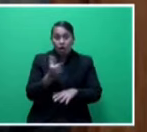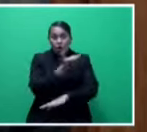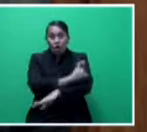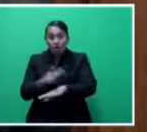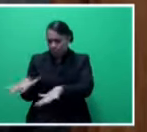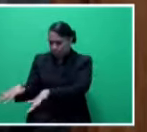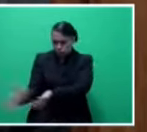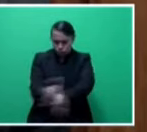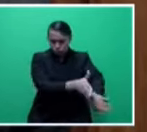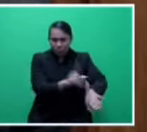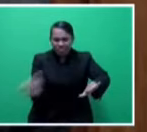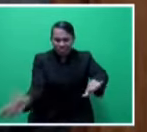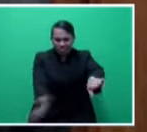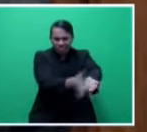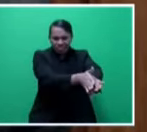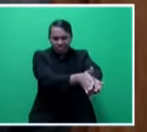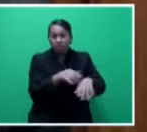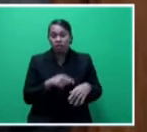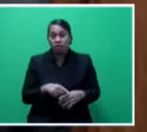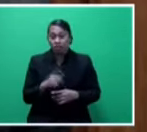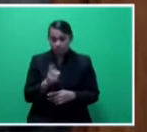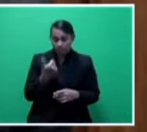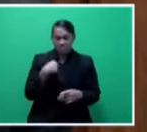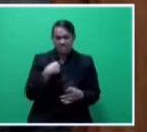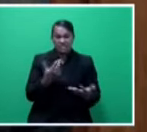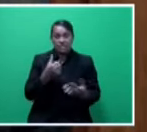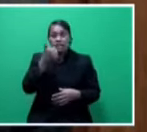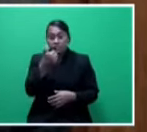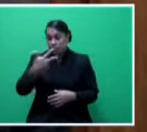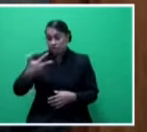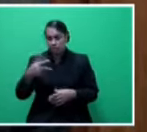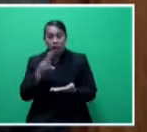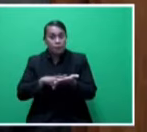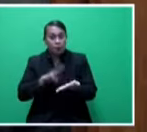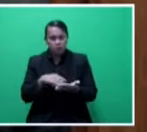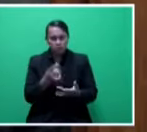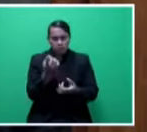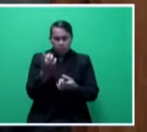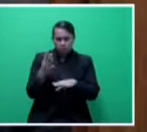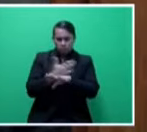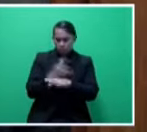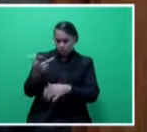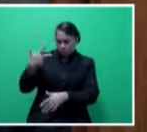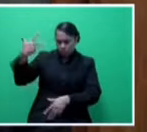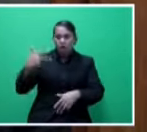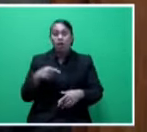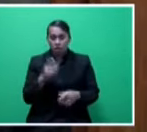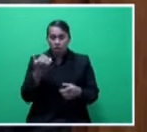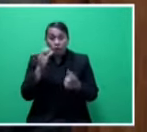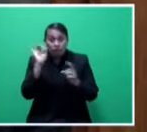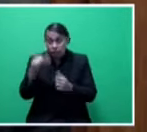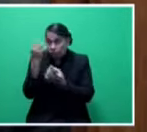model predicted wave heights of 6 to 8 meters, and this information was used as part of the severe weather bulletins which